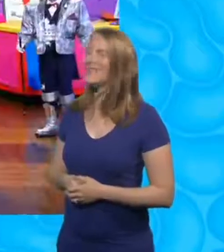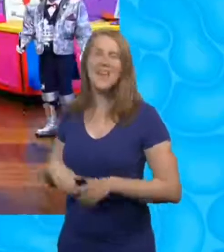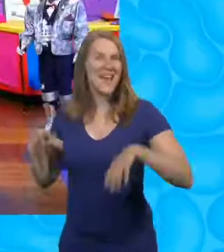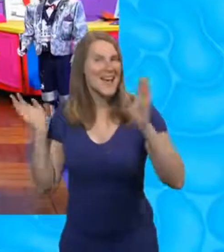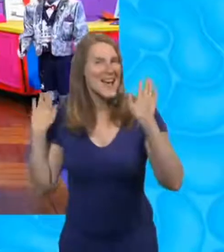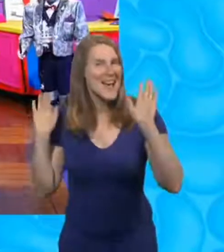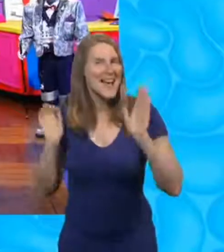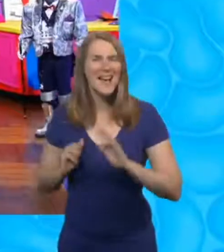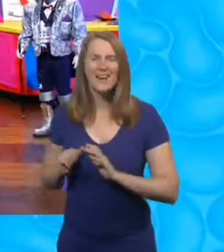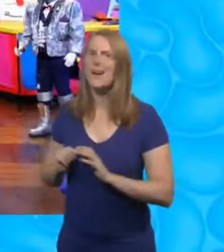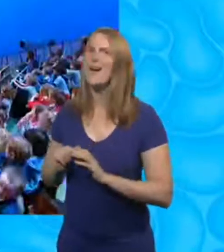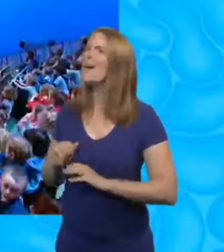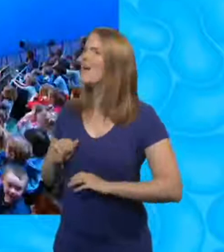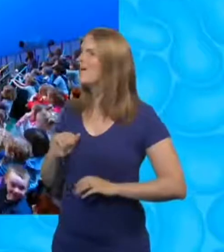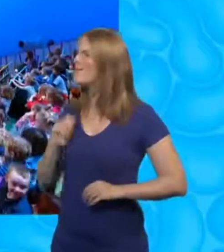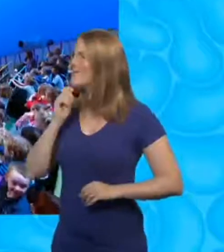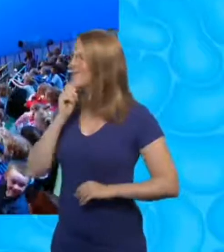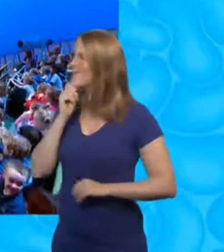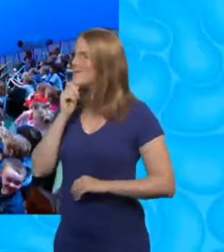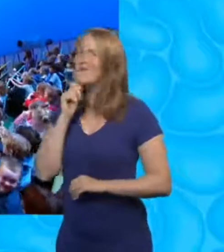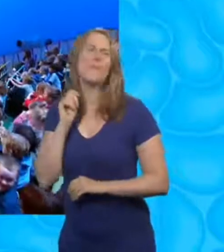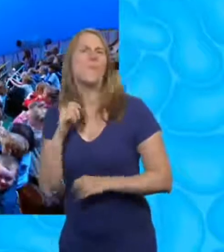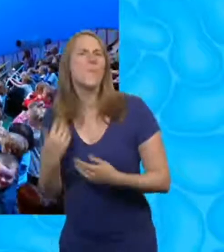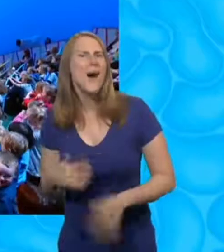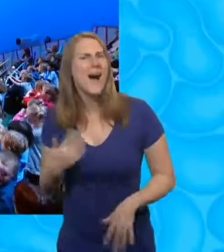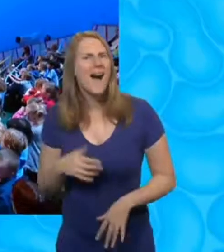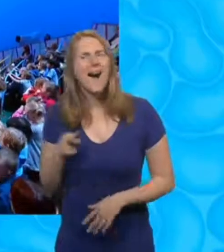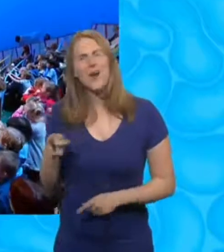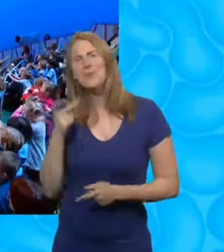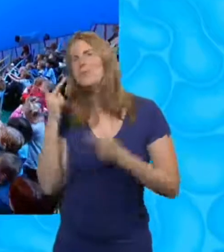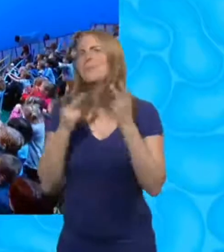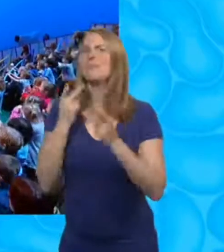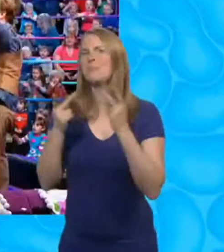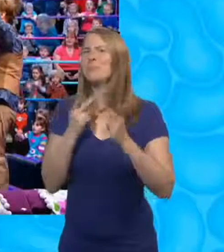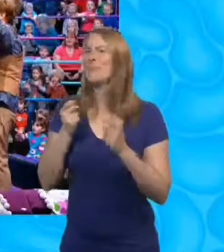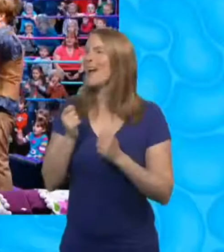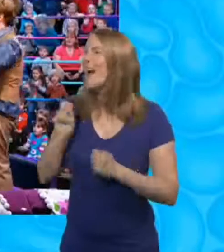Oh, hey, yeah! Wow! Hello. A singing monster sitter! Say hello, everybody!